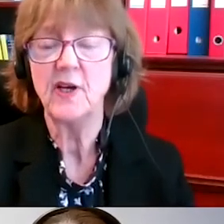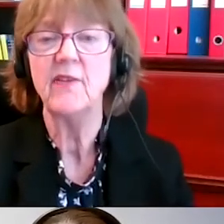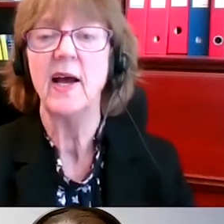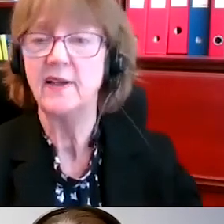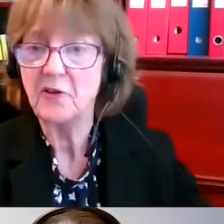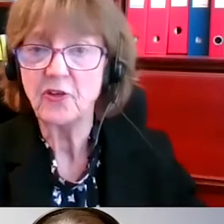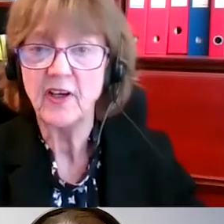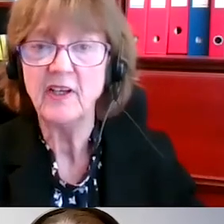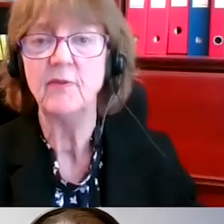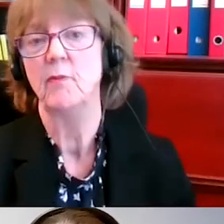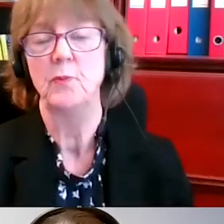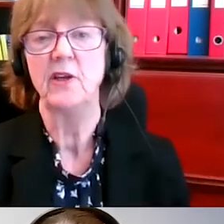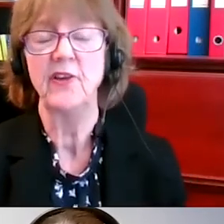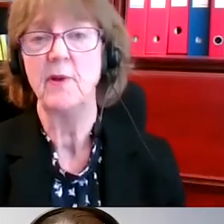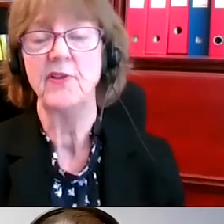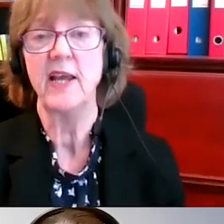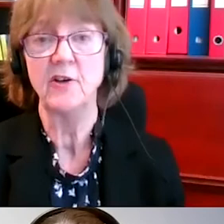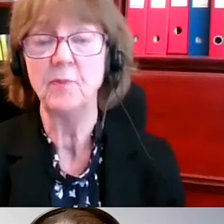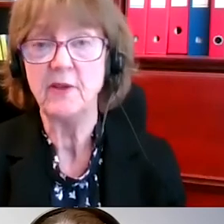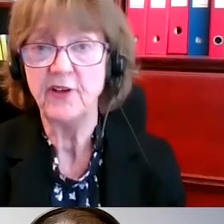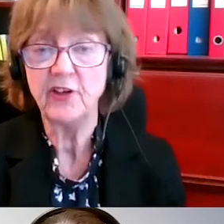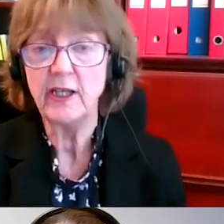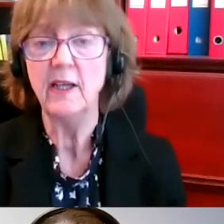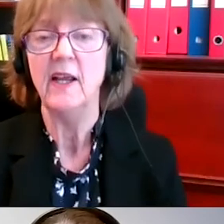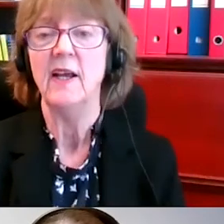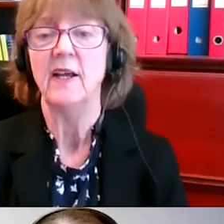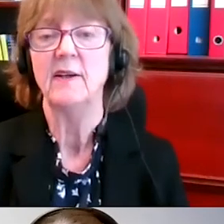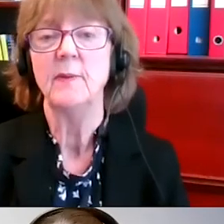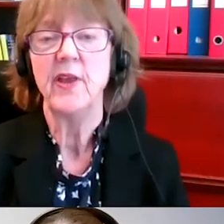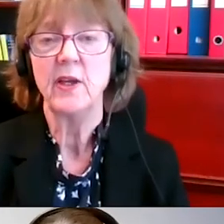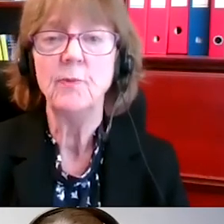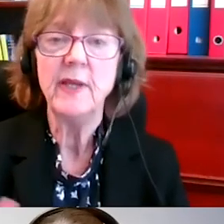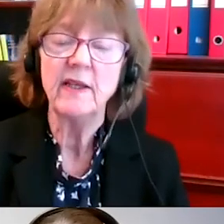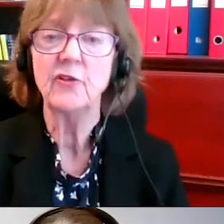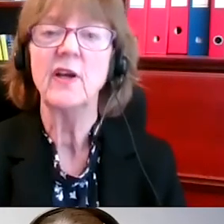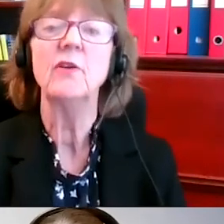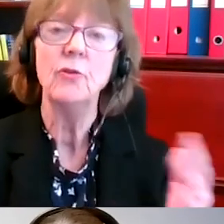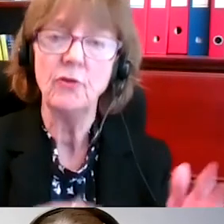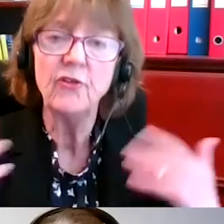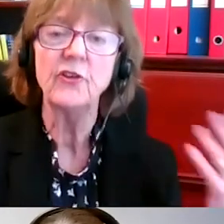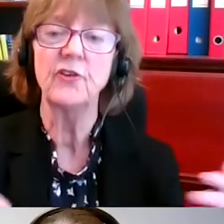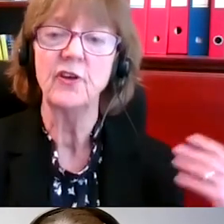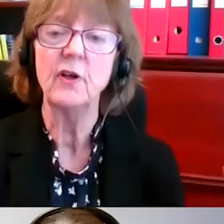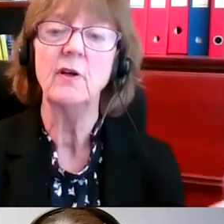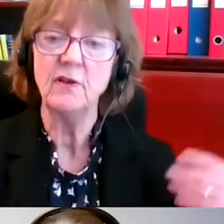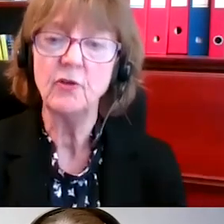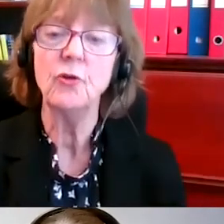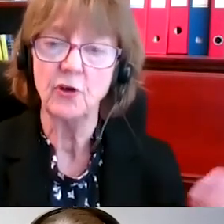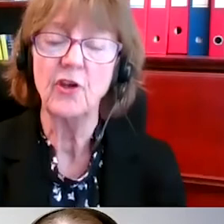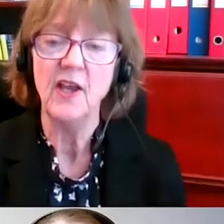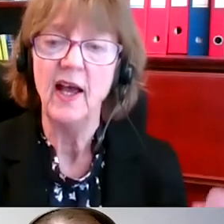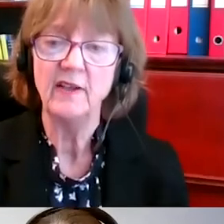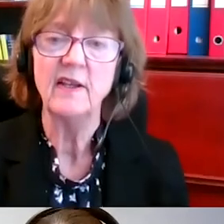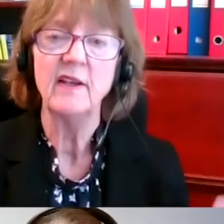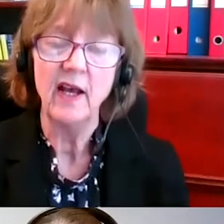four or five outside, because if they cannot meet physically, they could meet outside to just